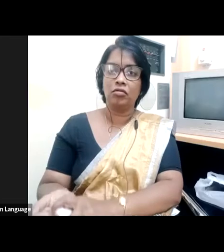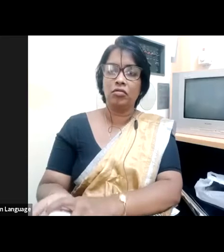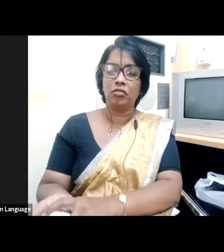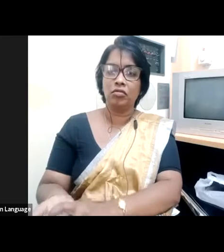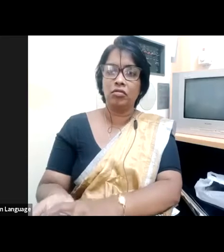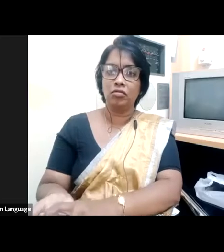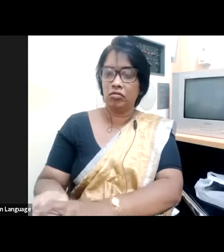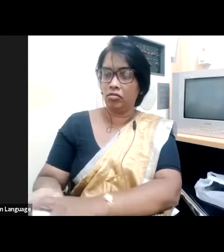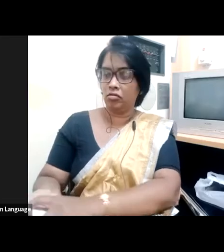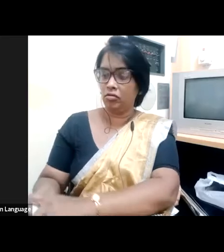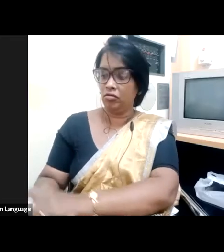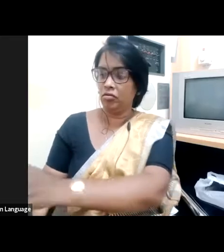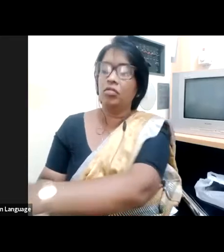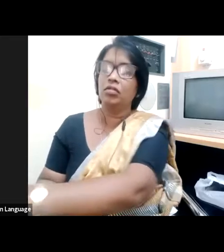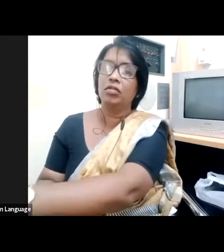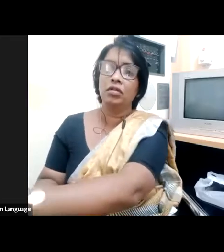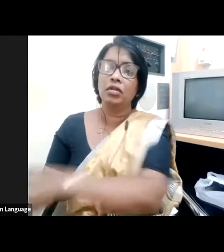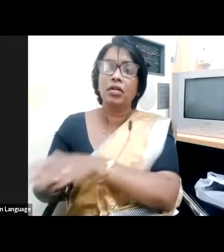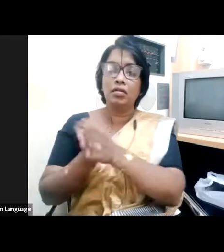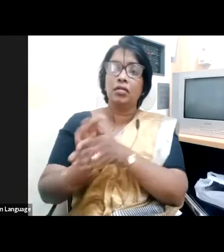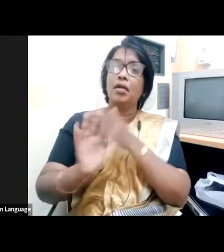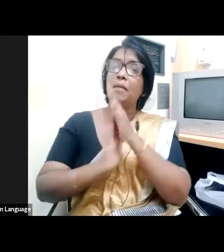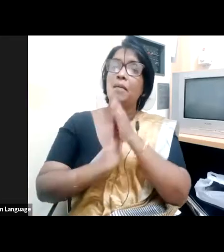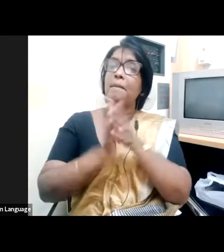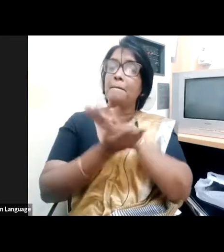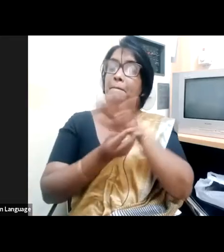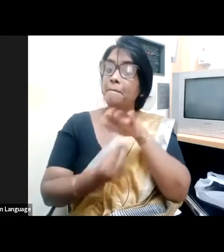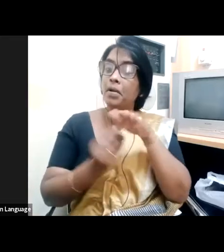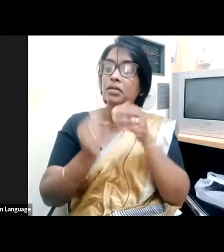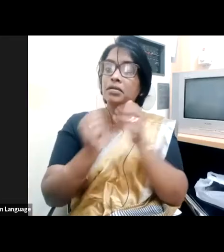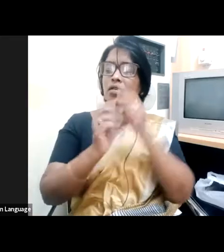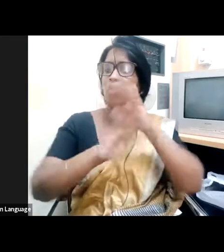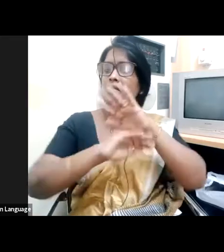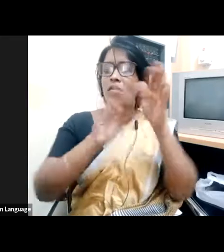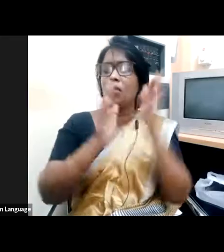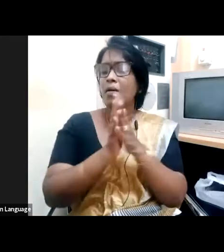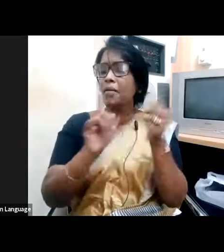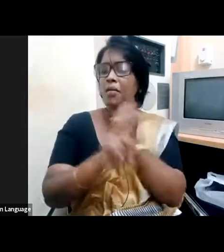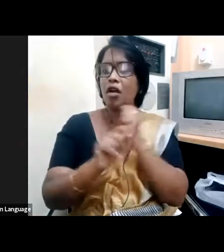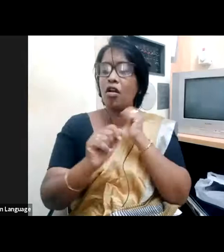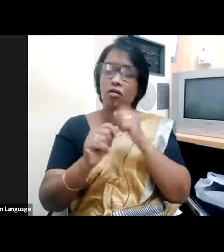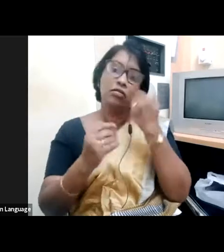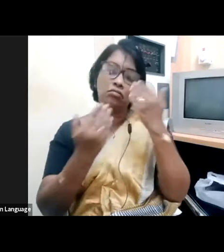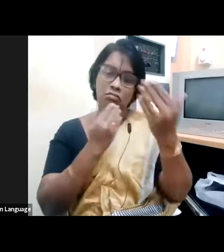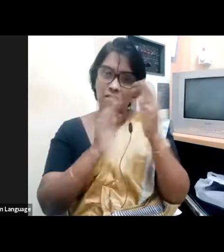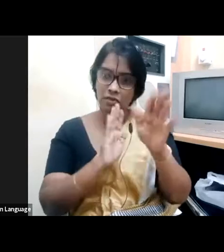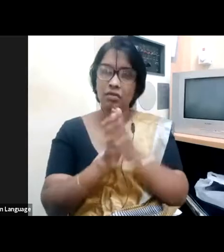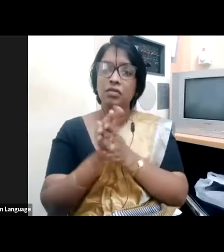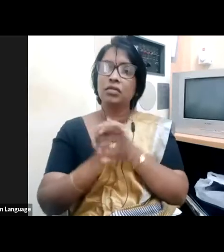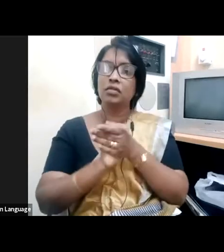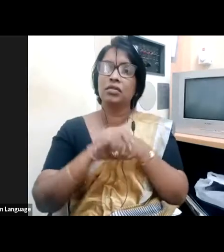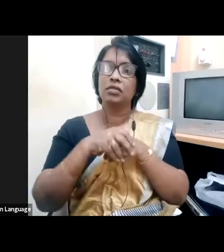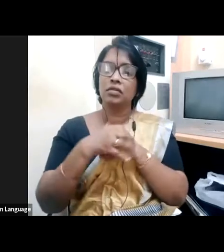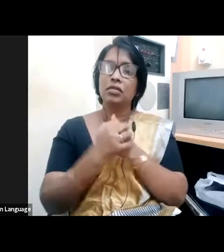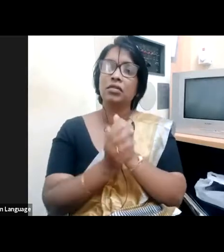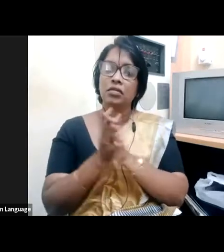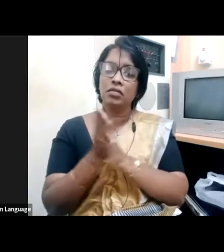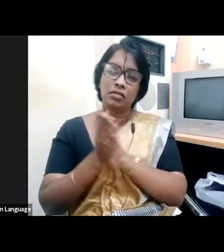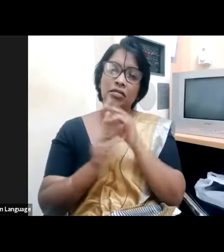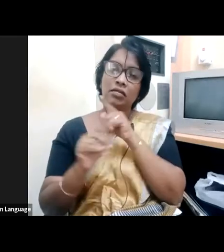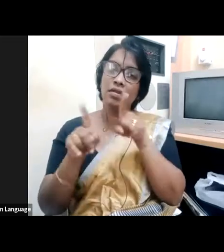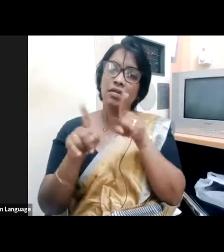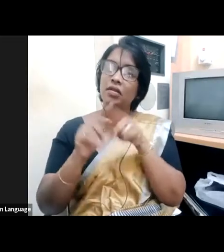calculate from an innovation point of view how much of the carbon footprint on a shipment and how we minimize that. So it's a constant challenge. It's a